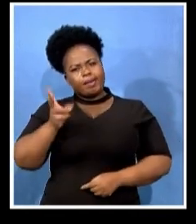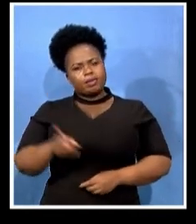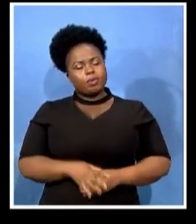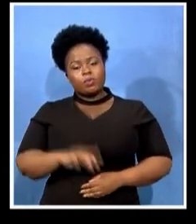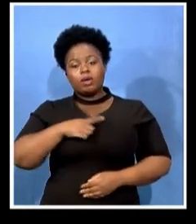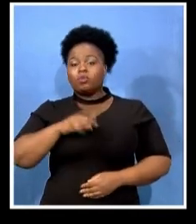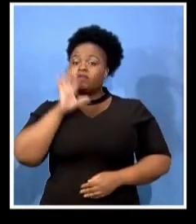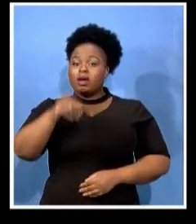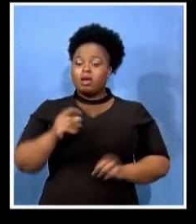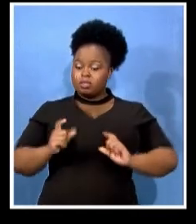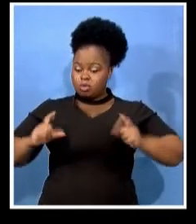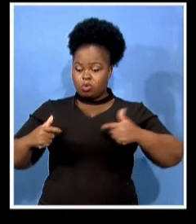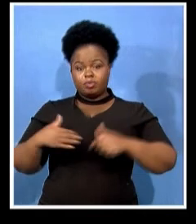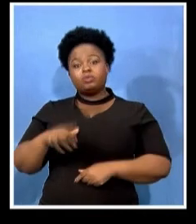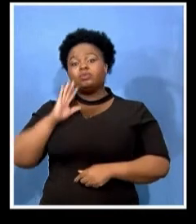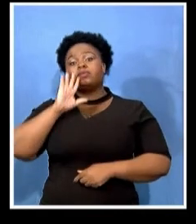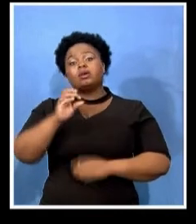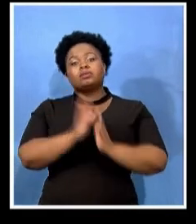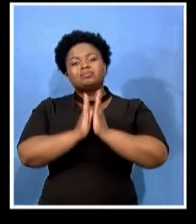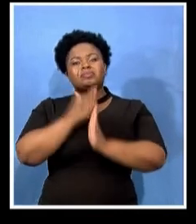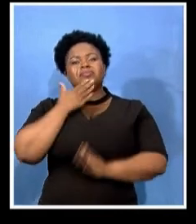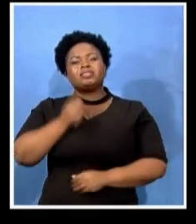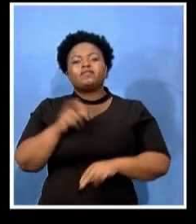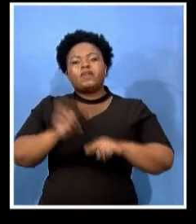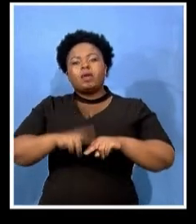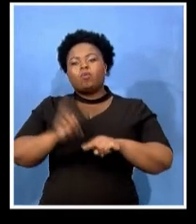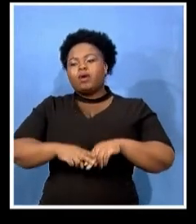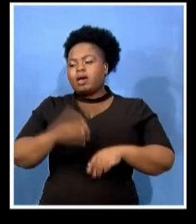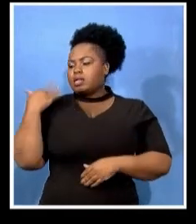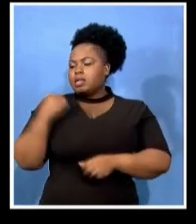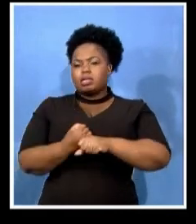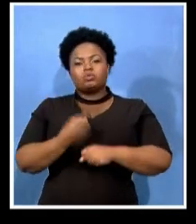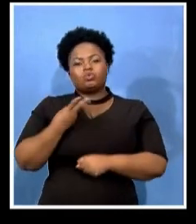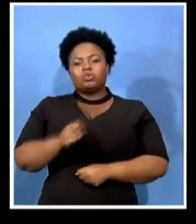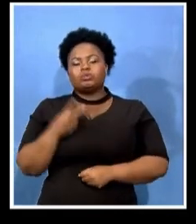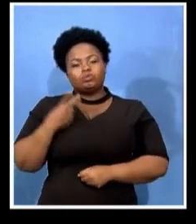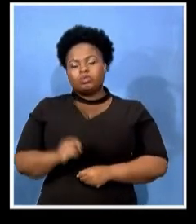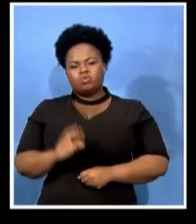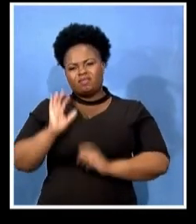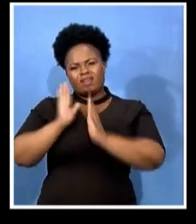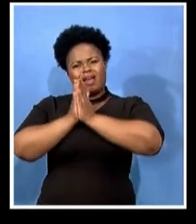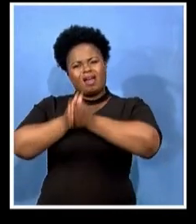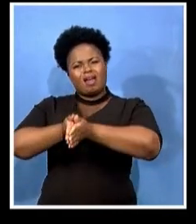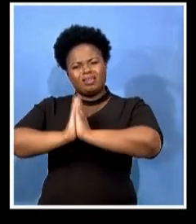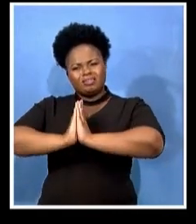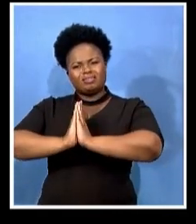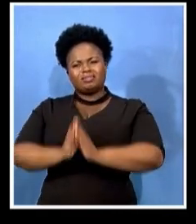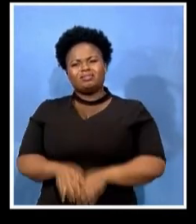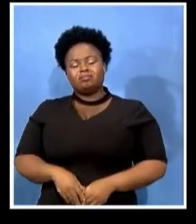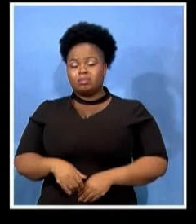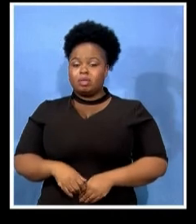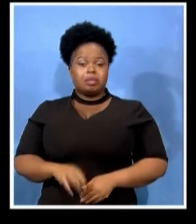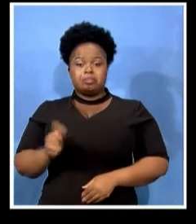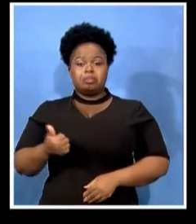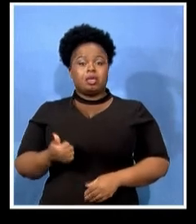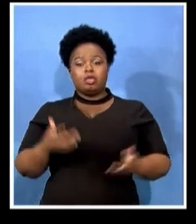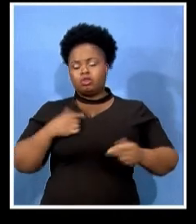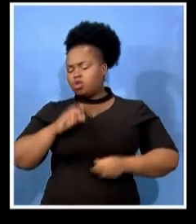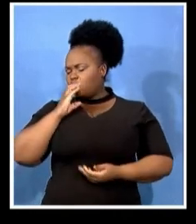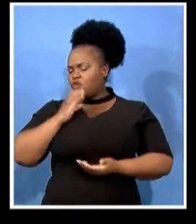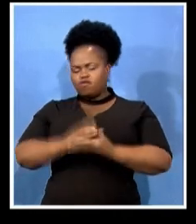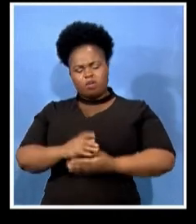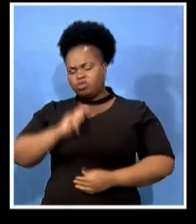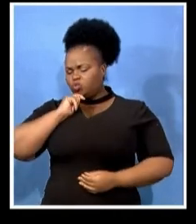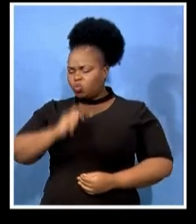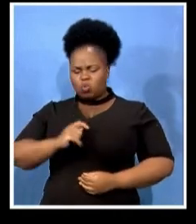as February in the year 2020. And then this, we were affirmed and confirmed by the minister that the information that is